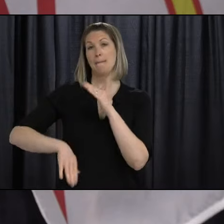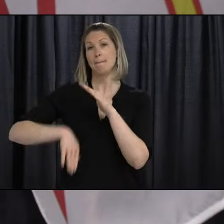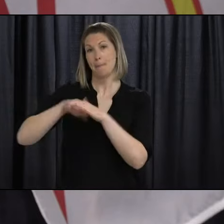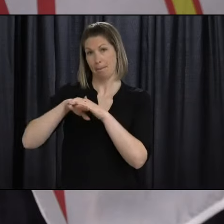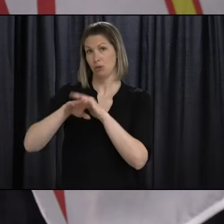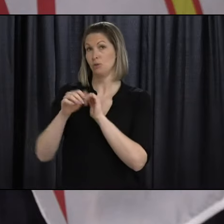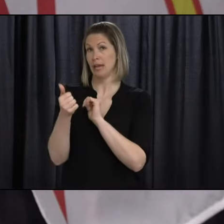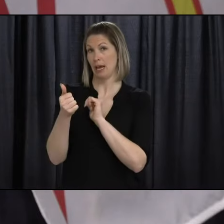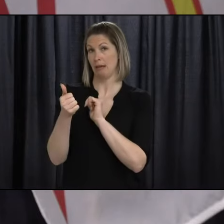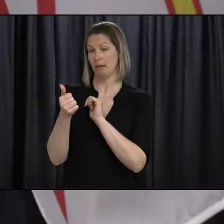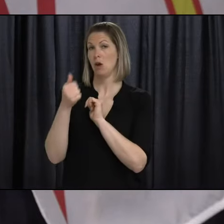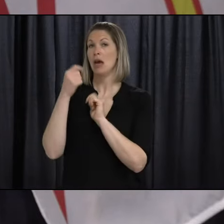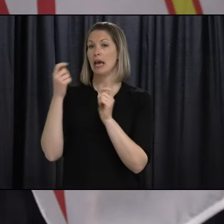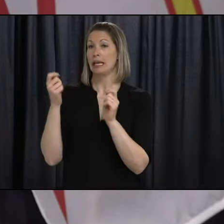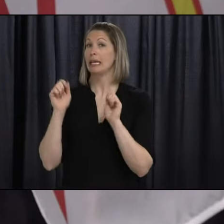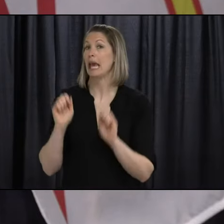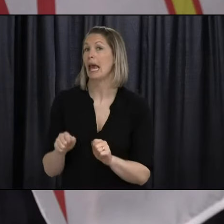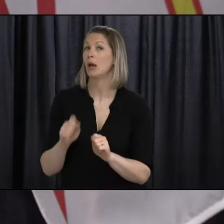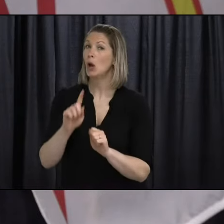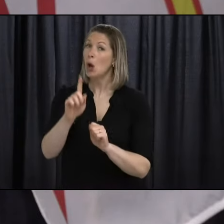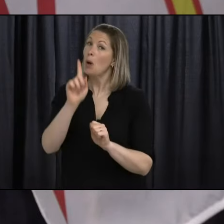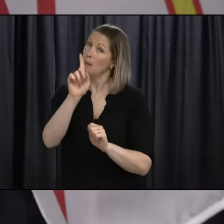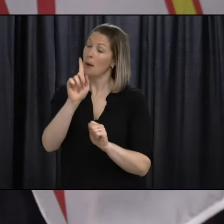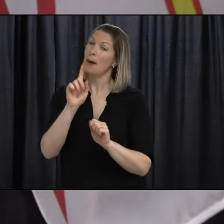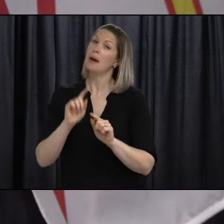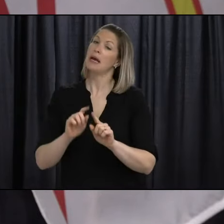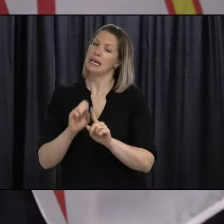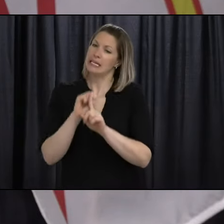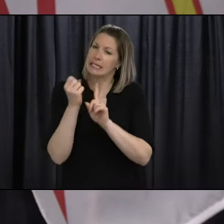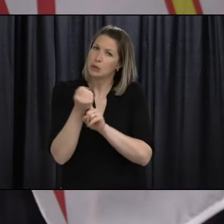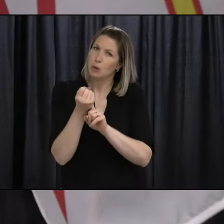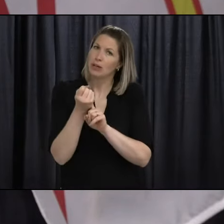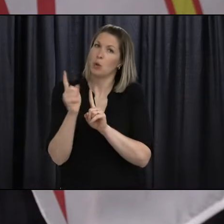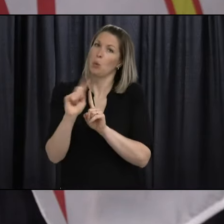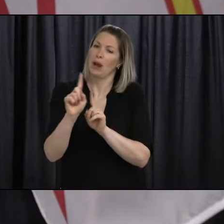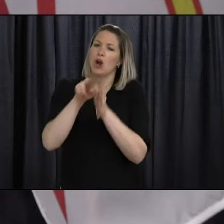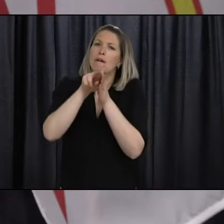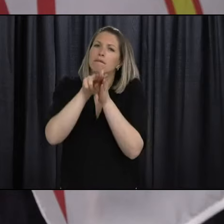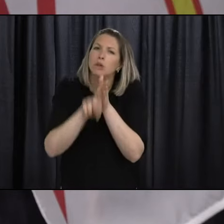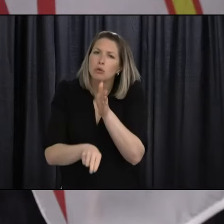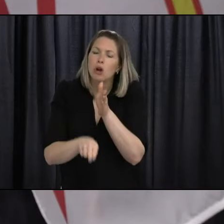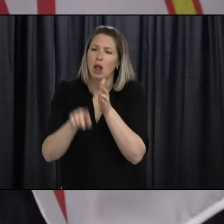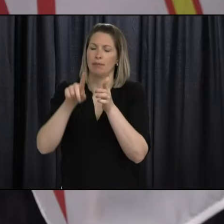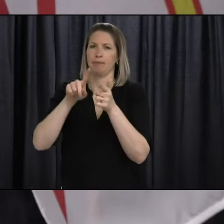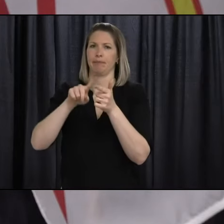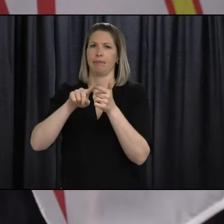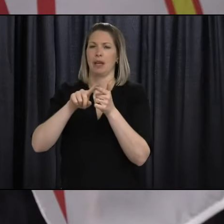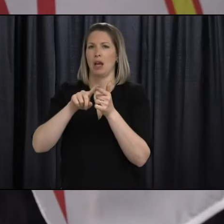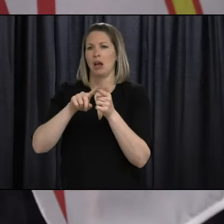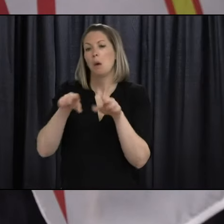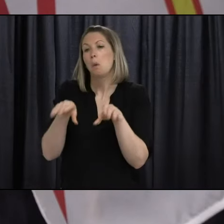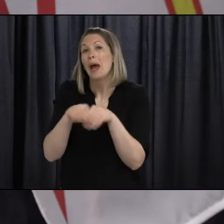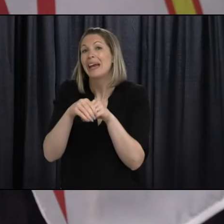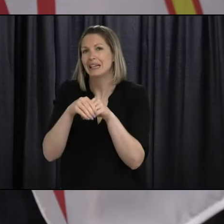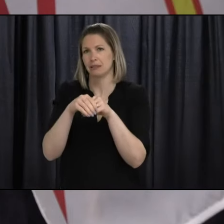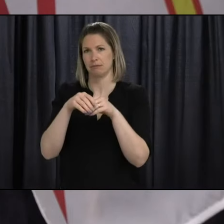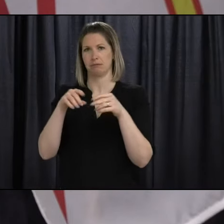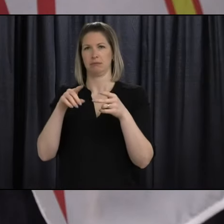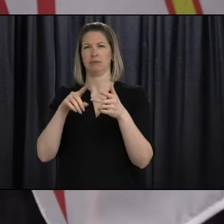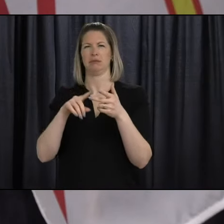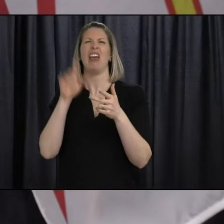regard to funerals, with regard to other ceremonies of that similar type of ceremonies, then if